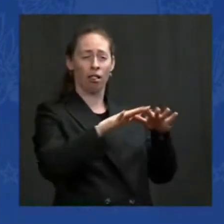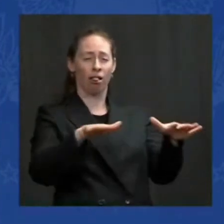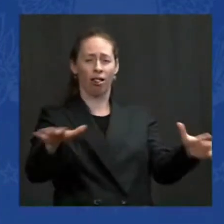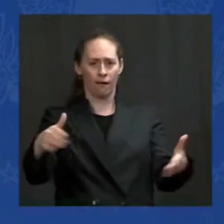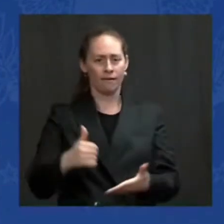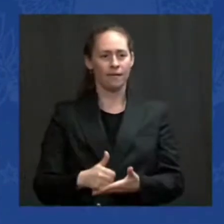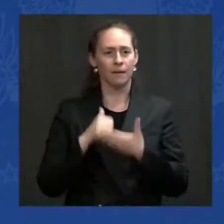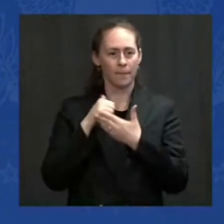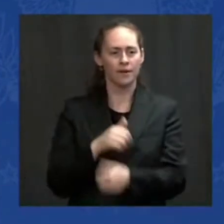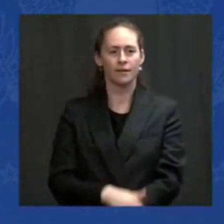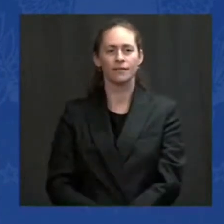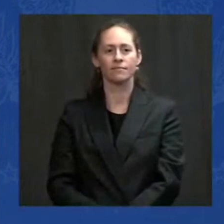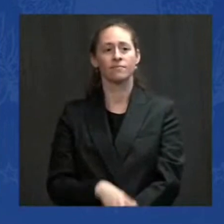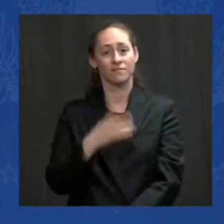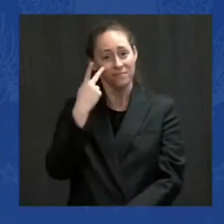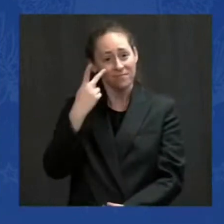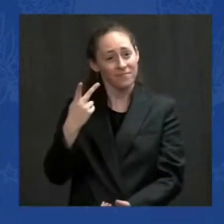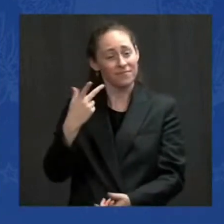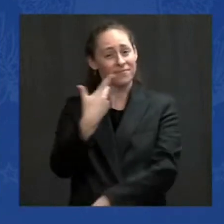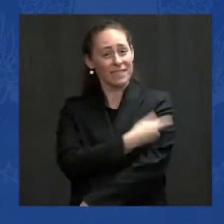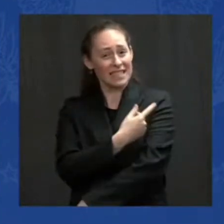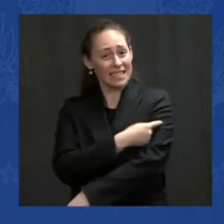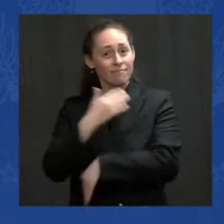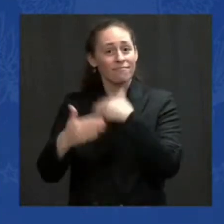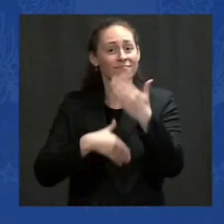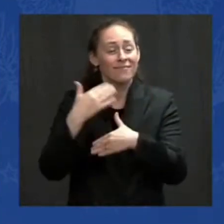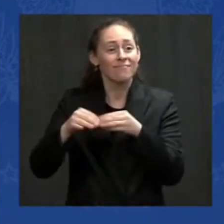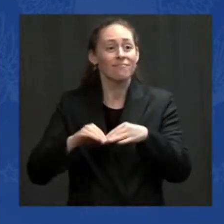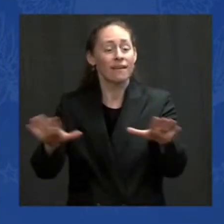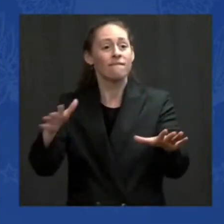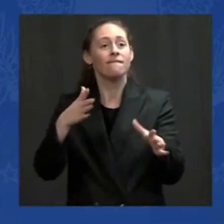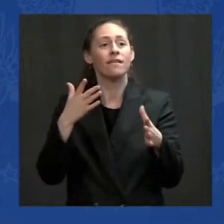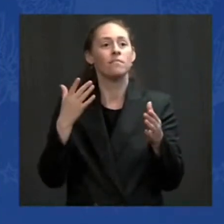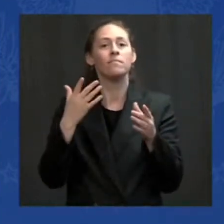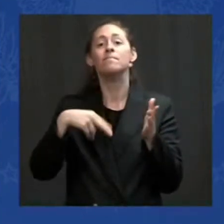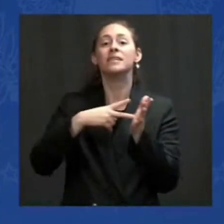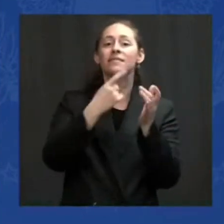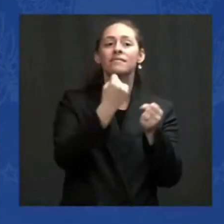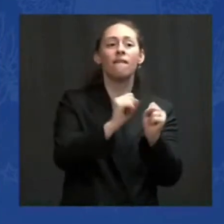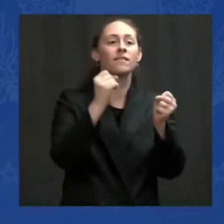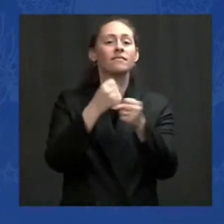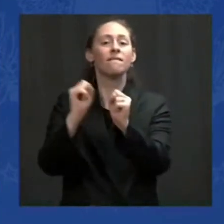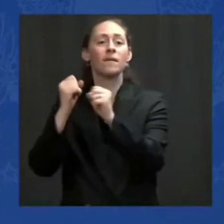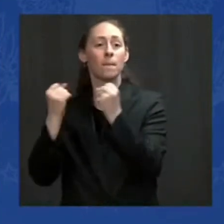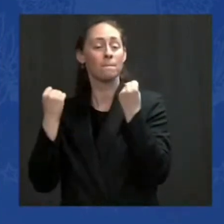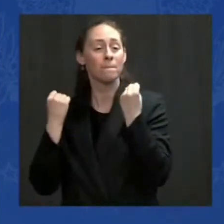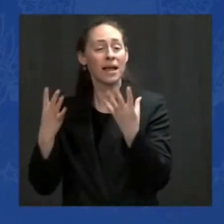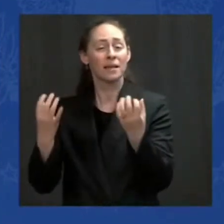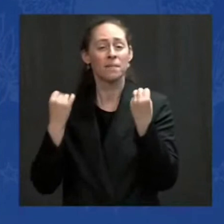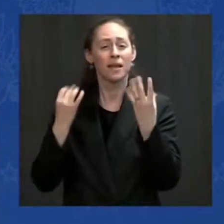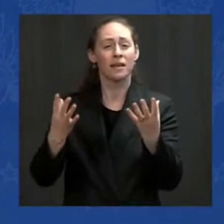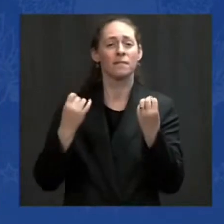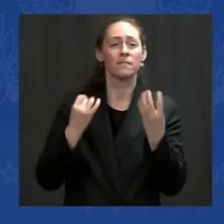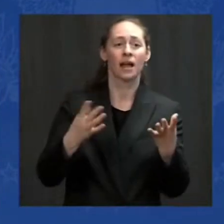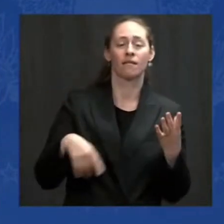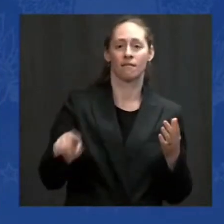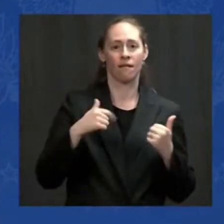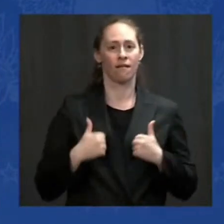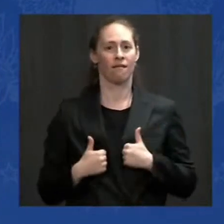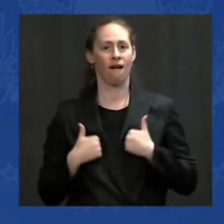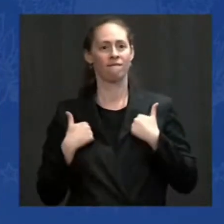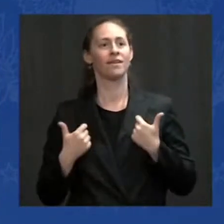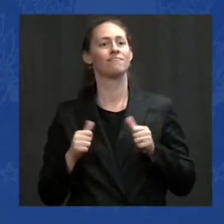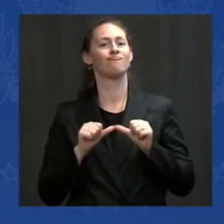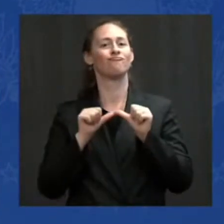vaccinated the country has saved more than 100,000 American lives and prevented up to